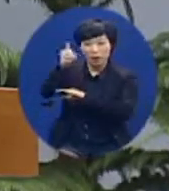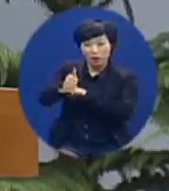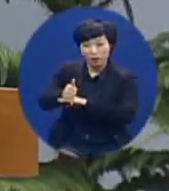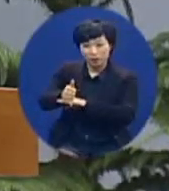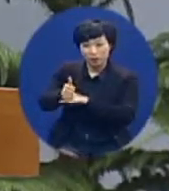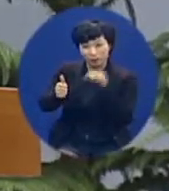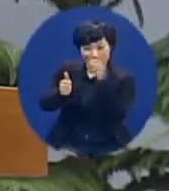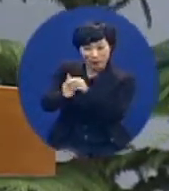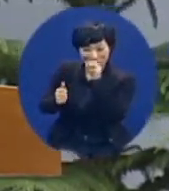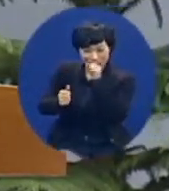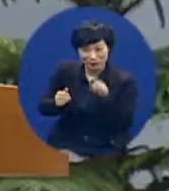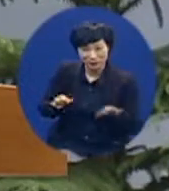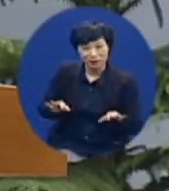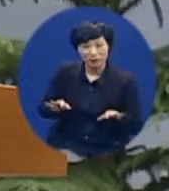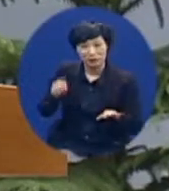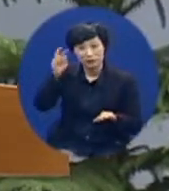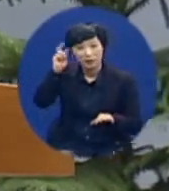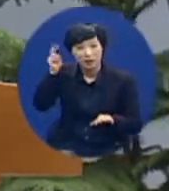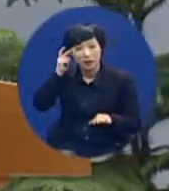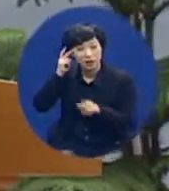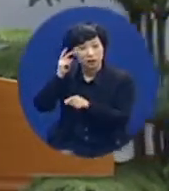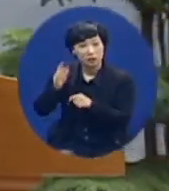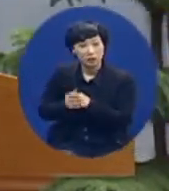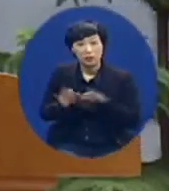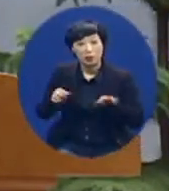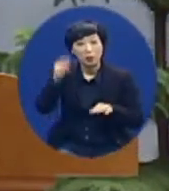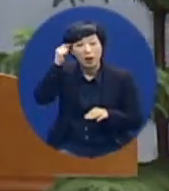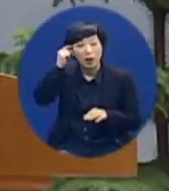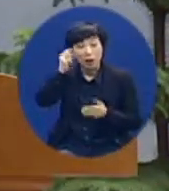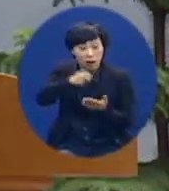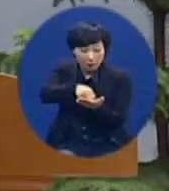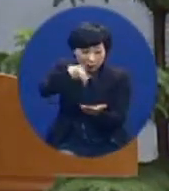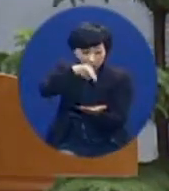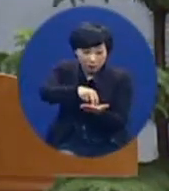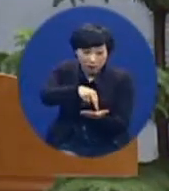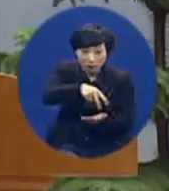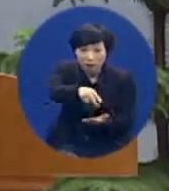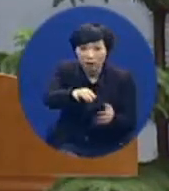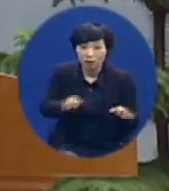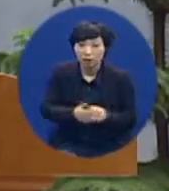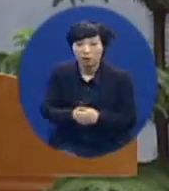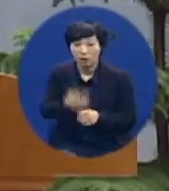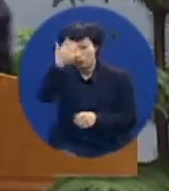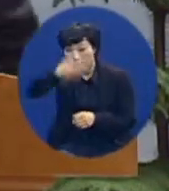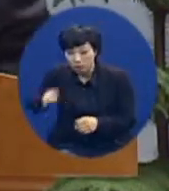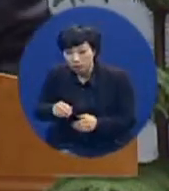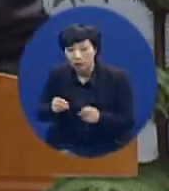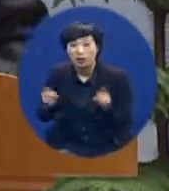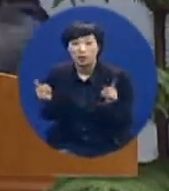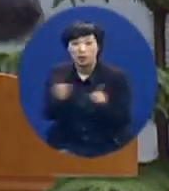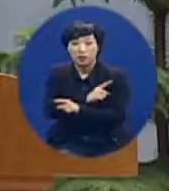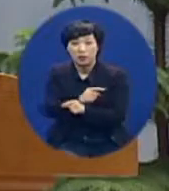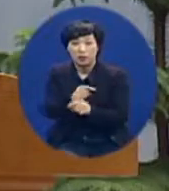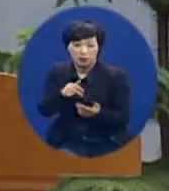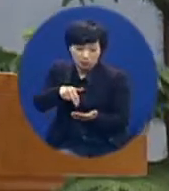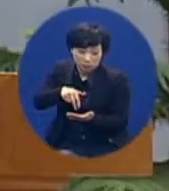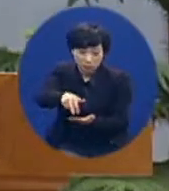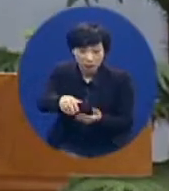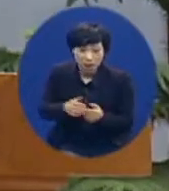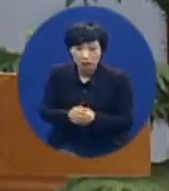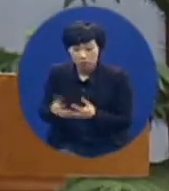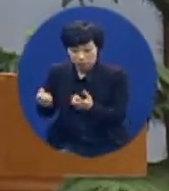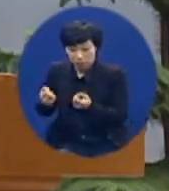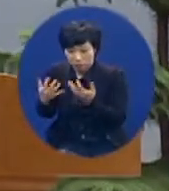the crippled, lepers, cast out demons, and raised the dead. They saw that he